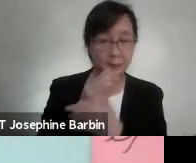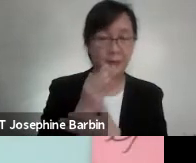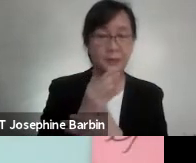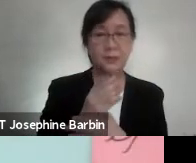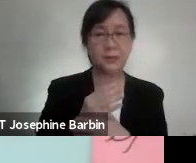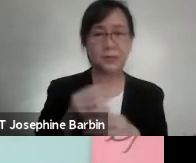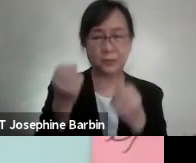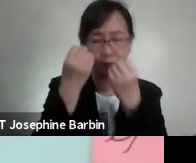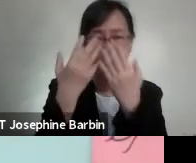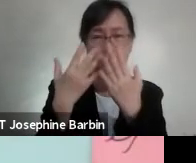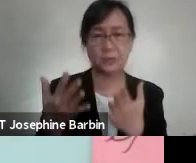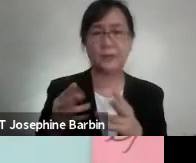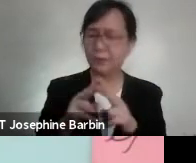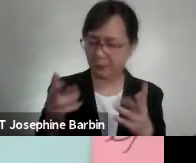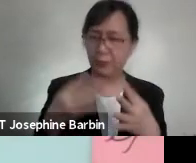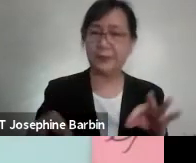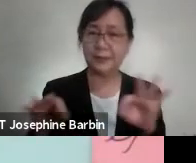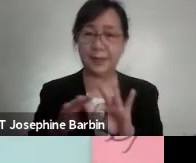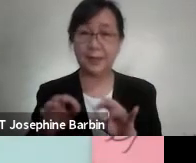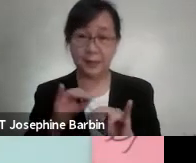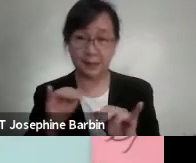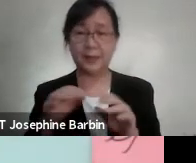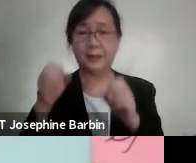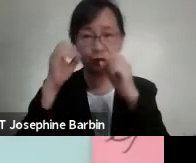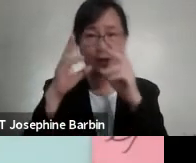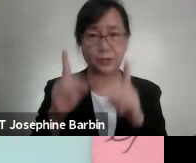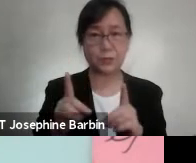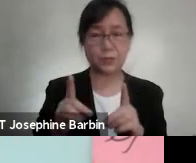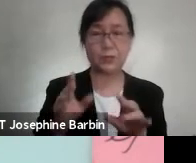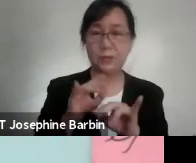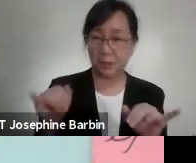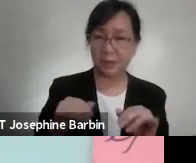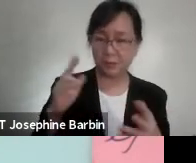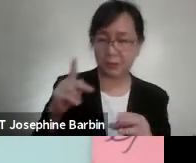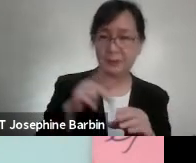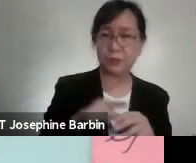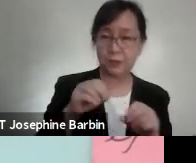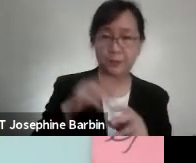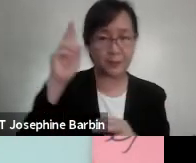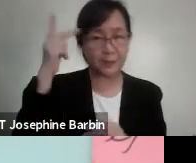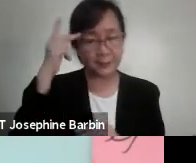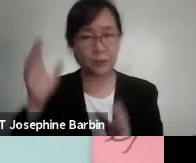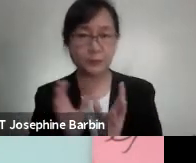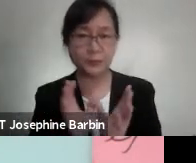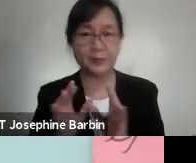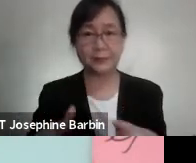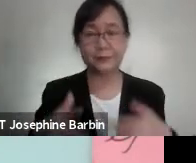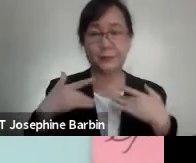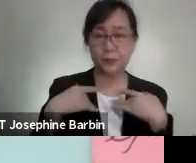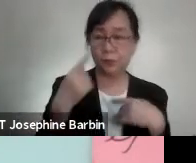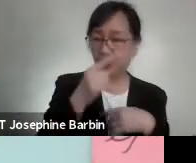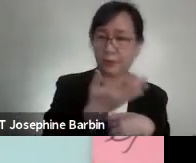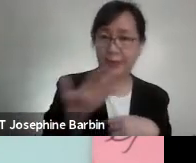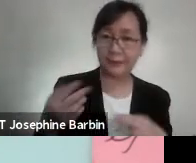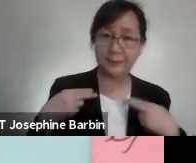see as particularly important for things like education and for their participation in political and community life, for their